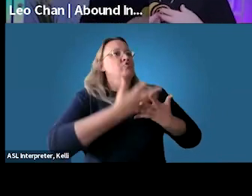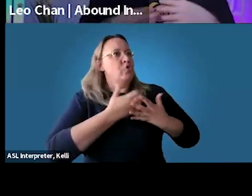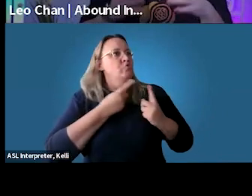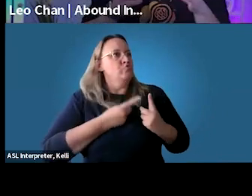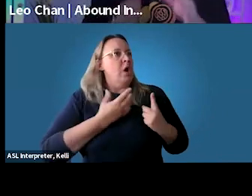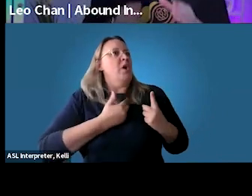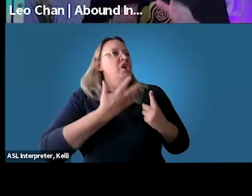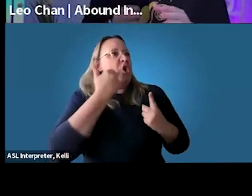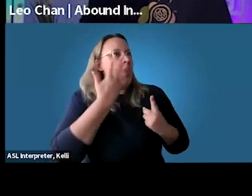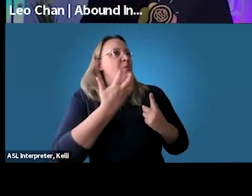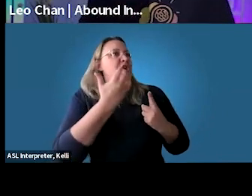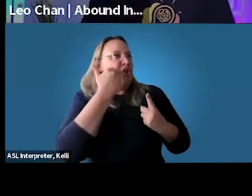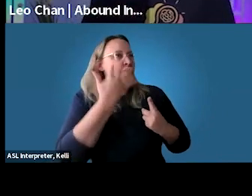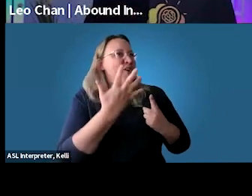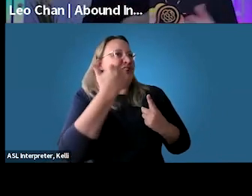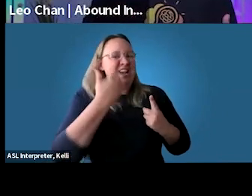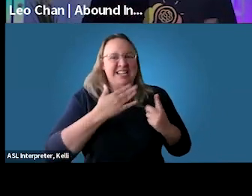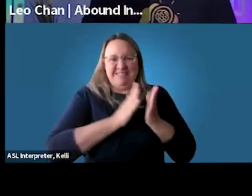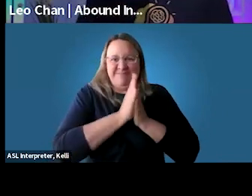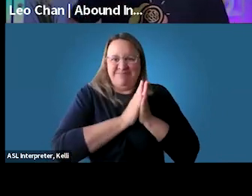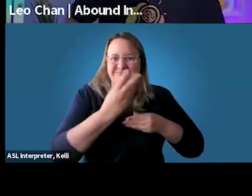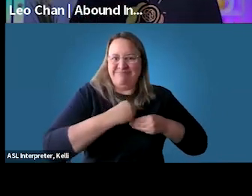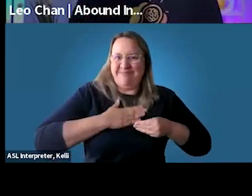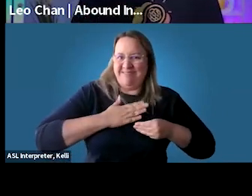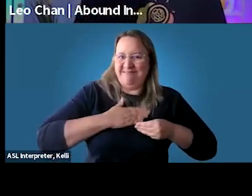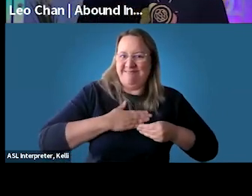want to know. So it's an intrinsically motivated thing.